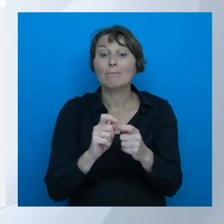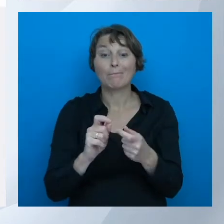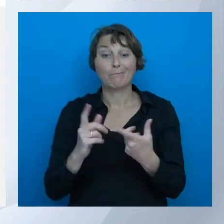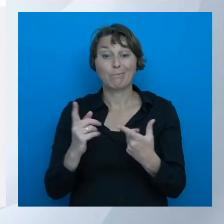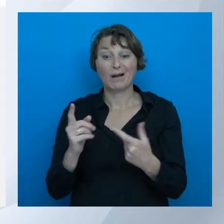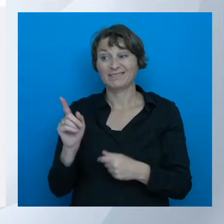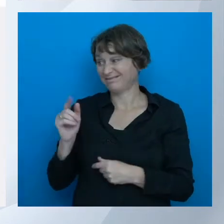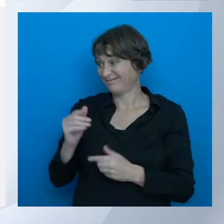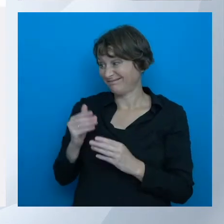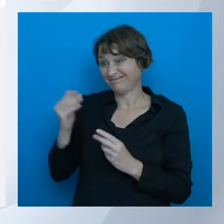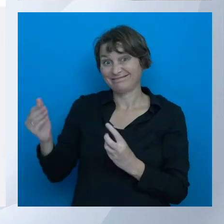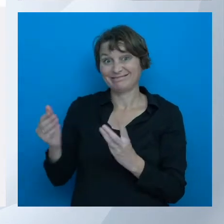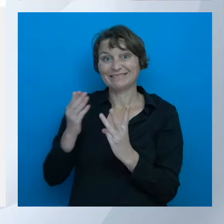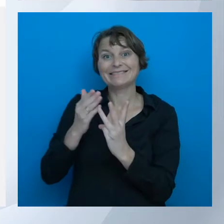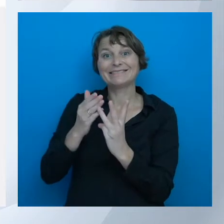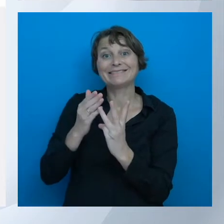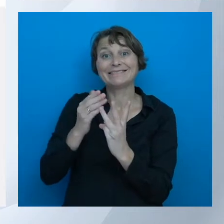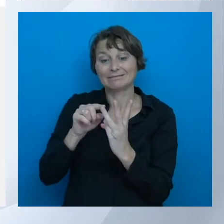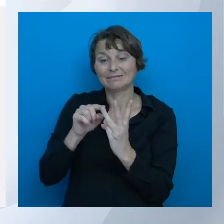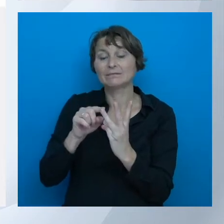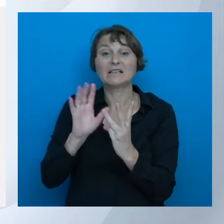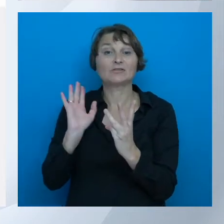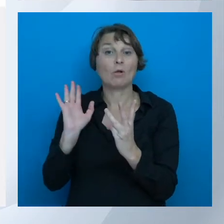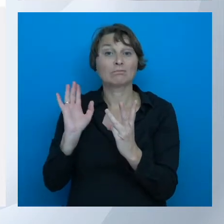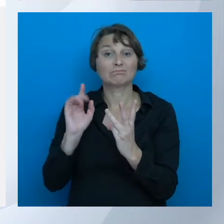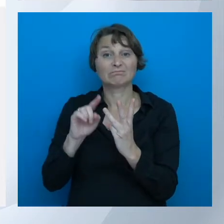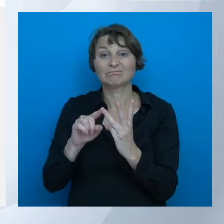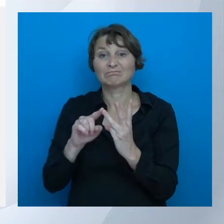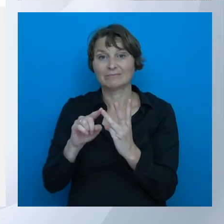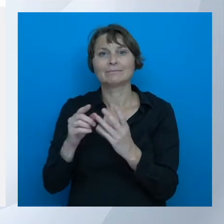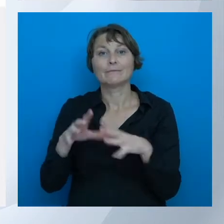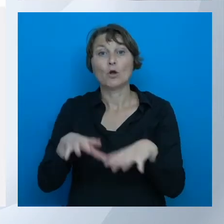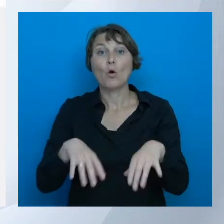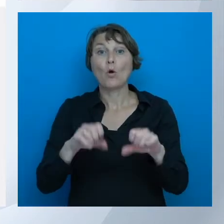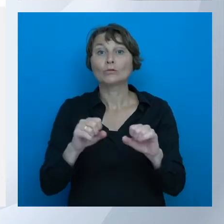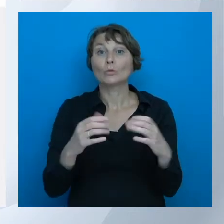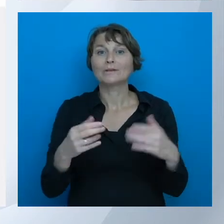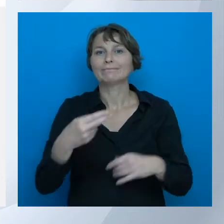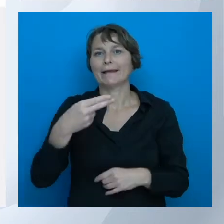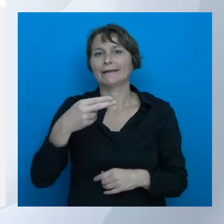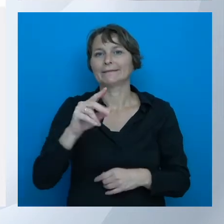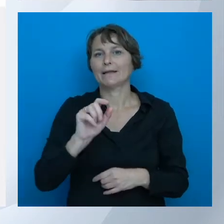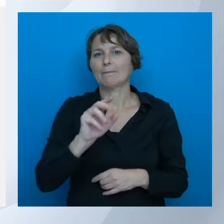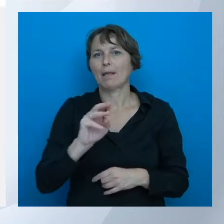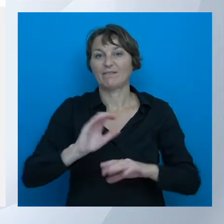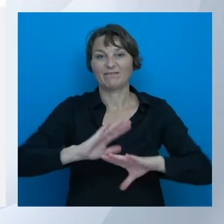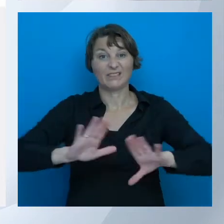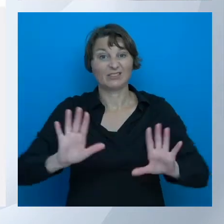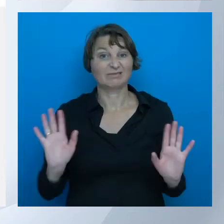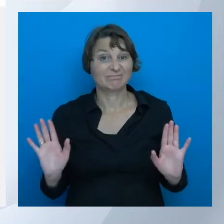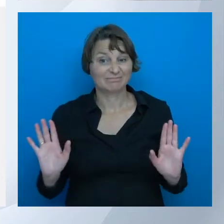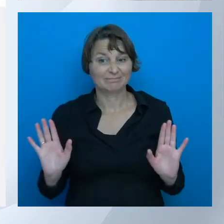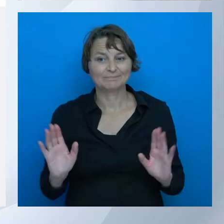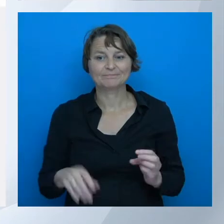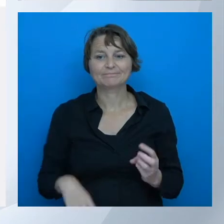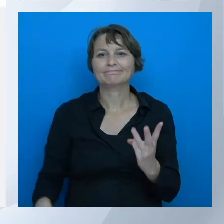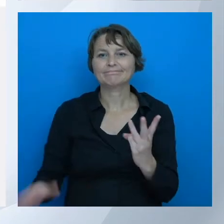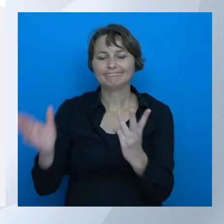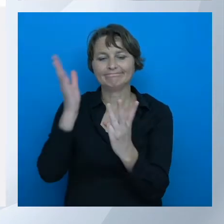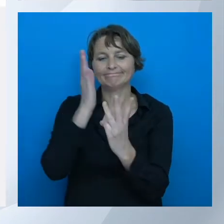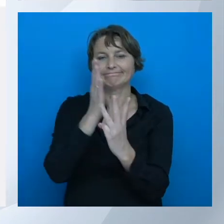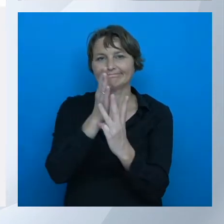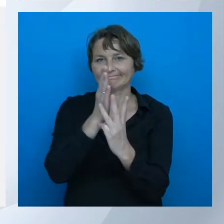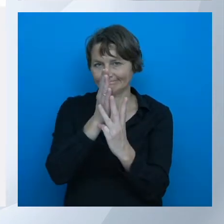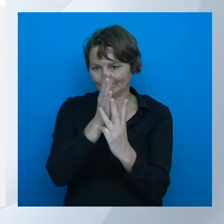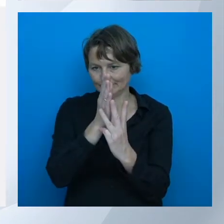what it says. It can only host HTML files. And then you also have the blob storage option. Within the blob storage option, you